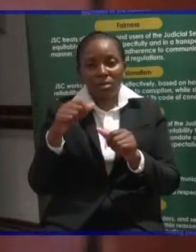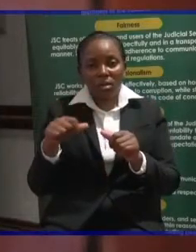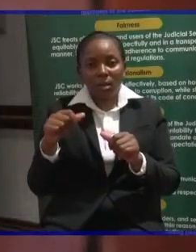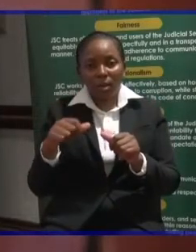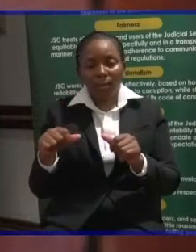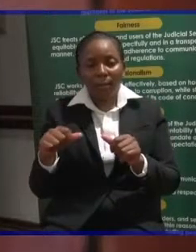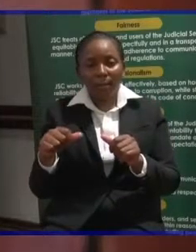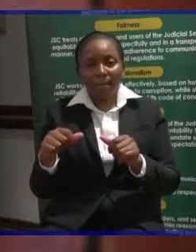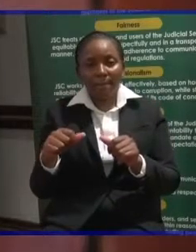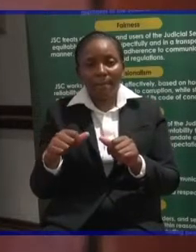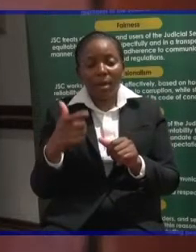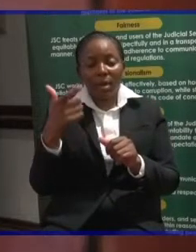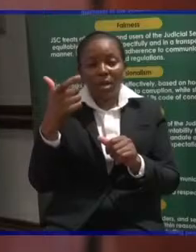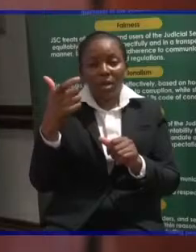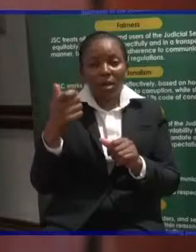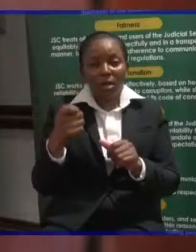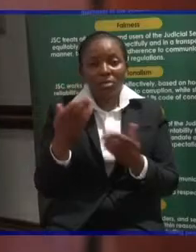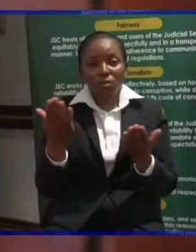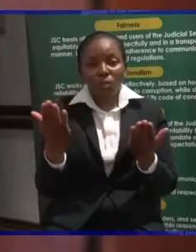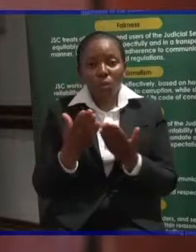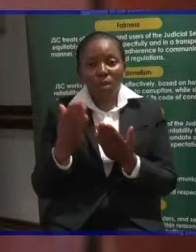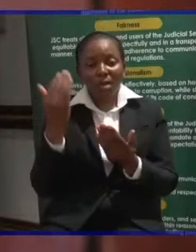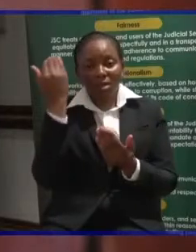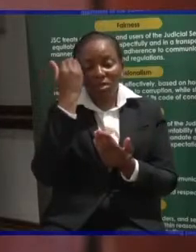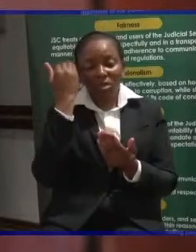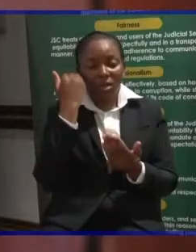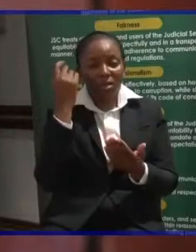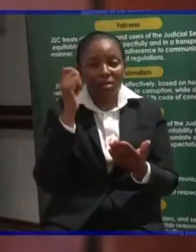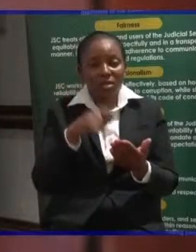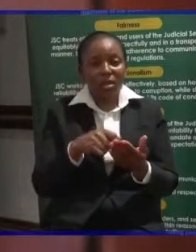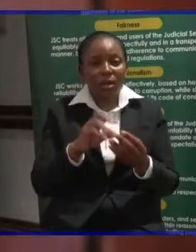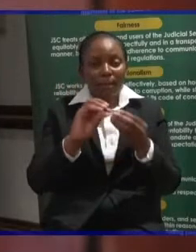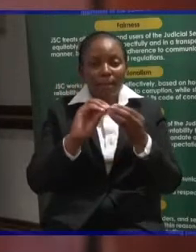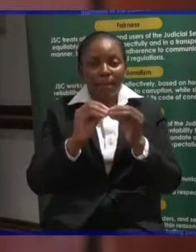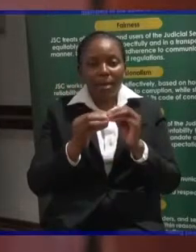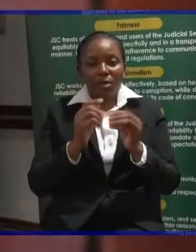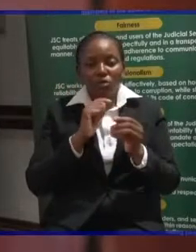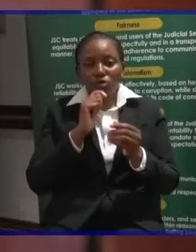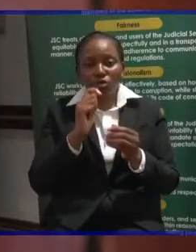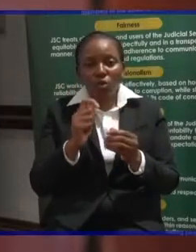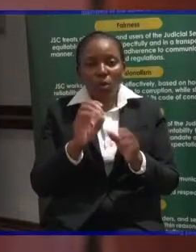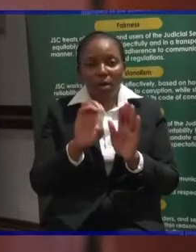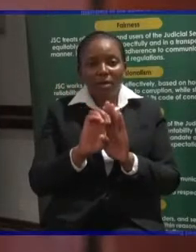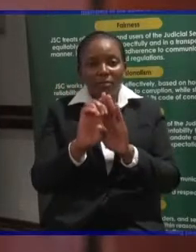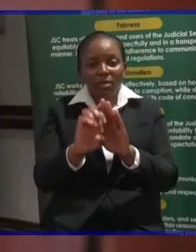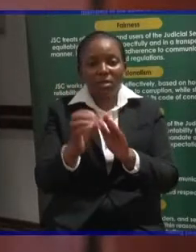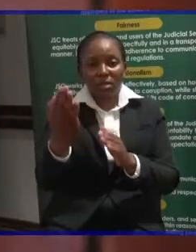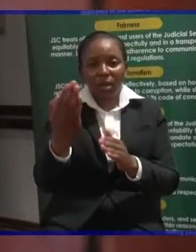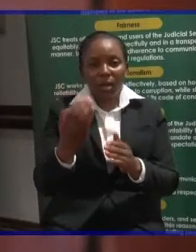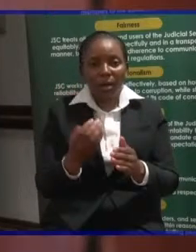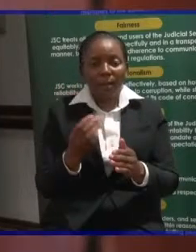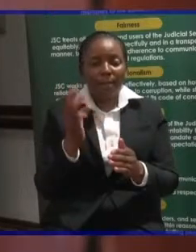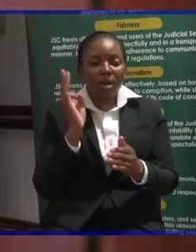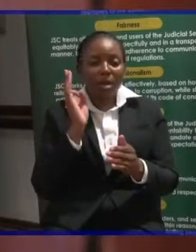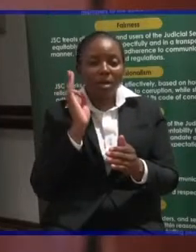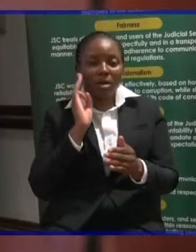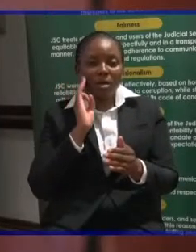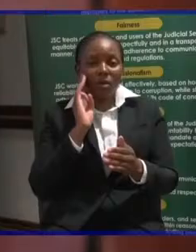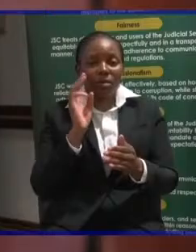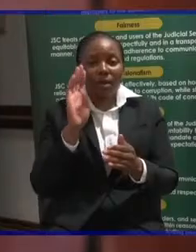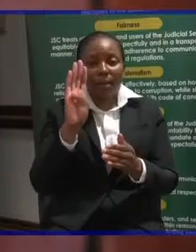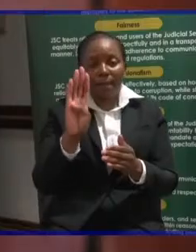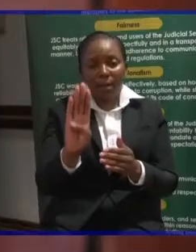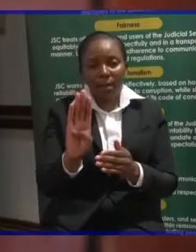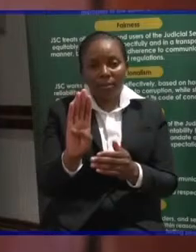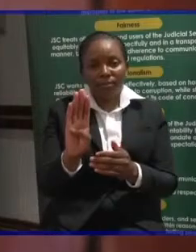an inquiry where the judge makes sure that all the evidence comes into the record. Coming to part number B,